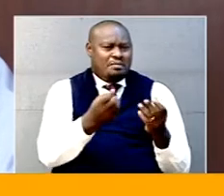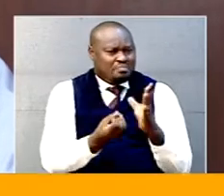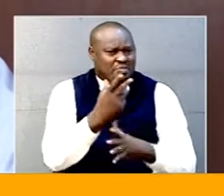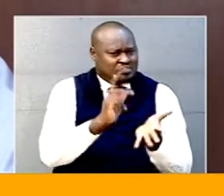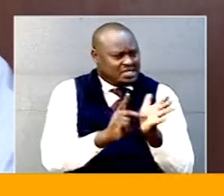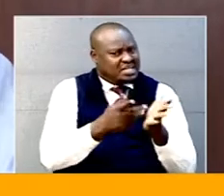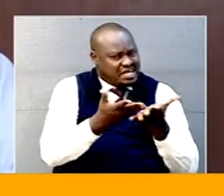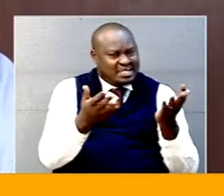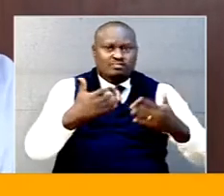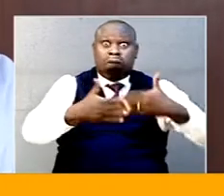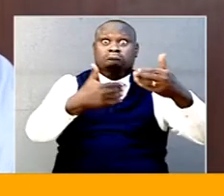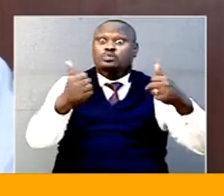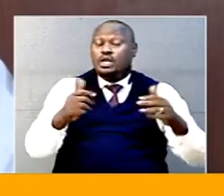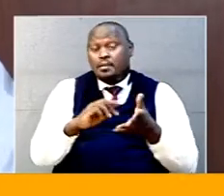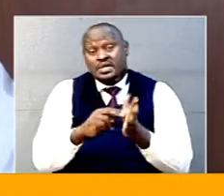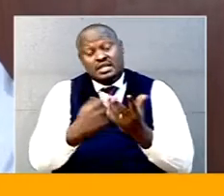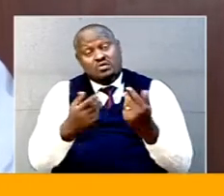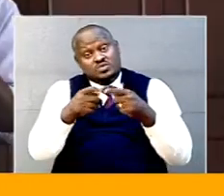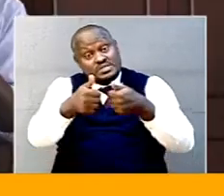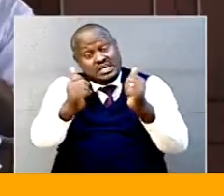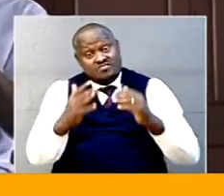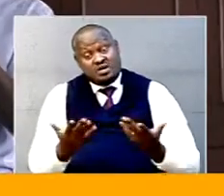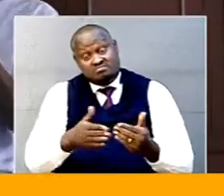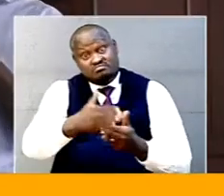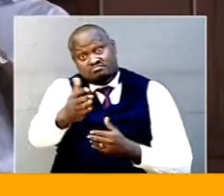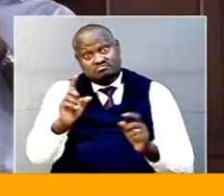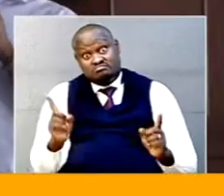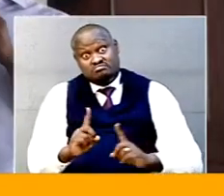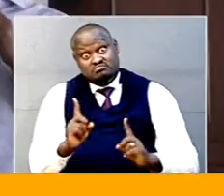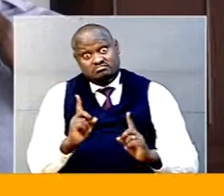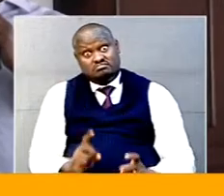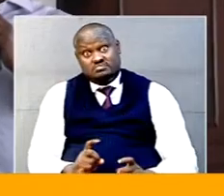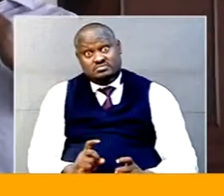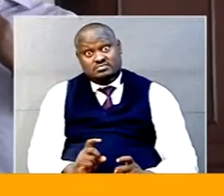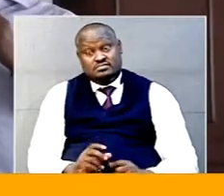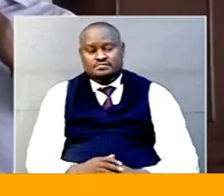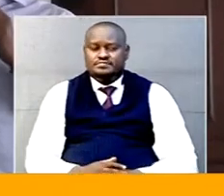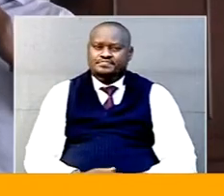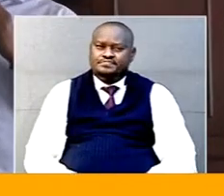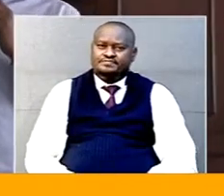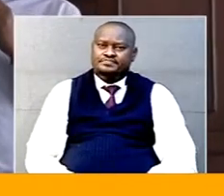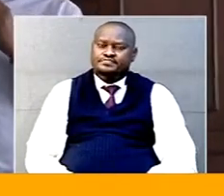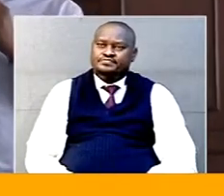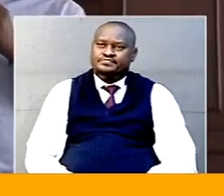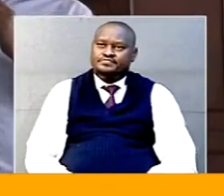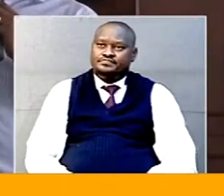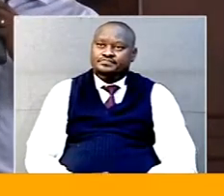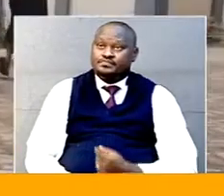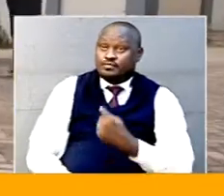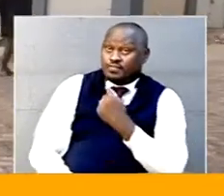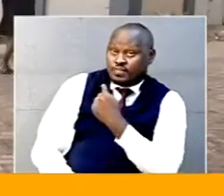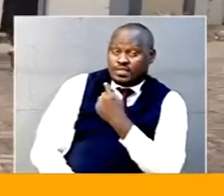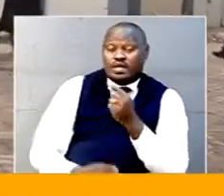they are there. So where do you want to position yourself? So we do all this because we are responsible for this generation.